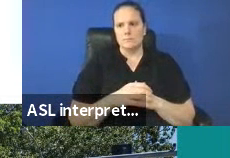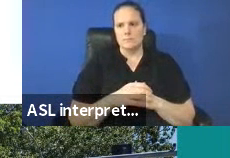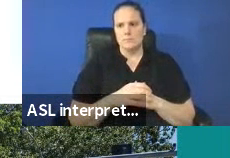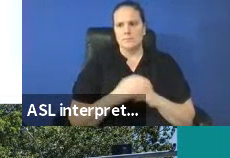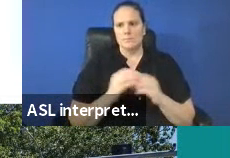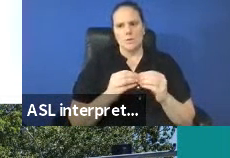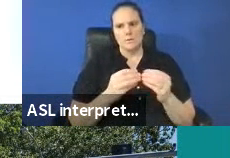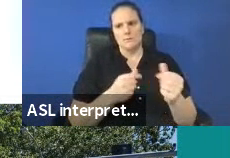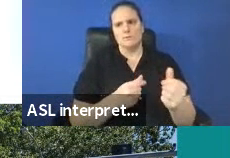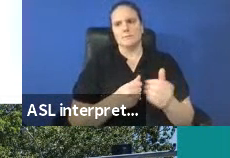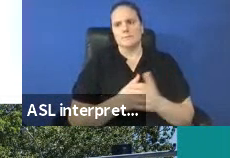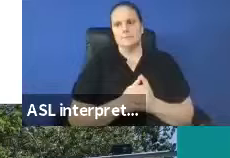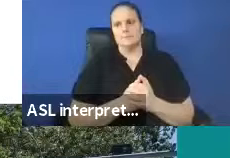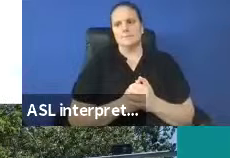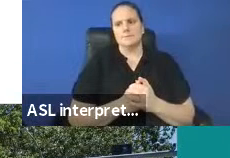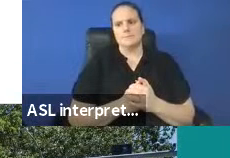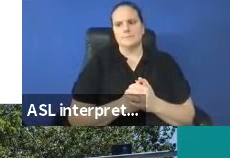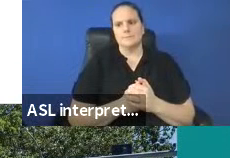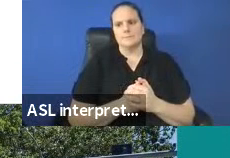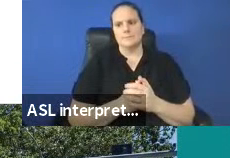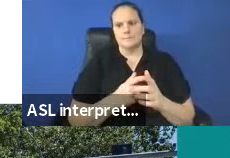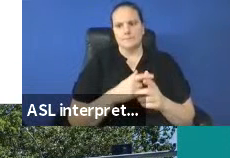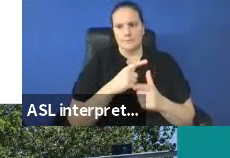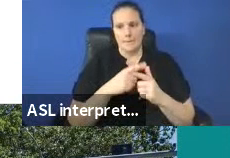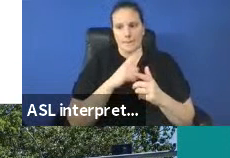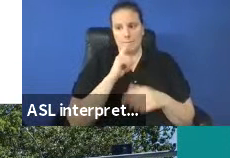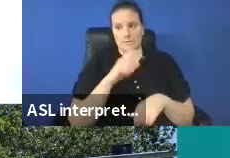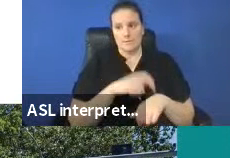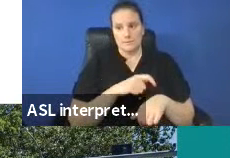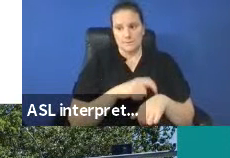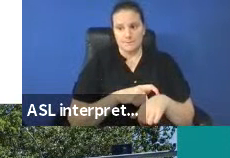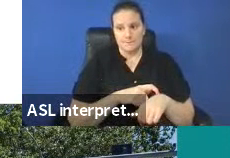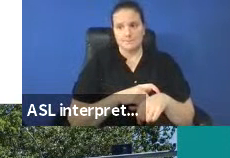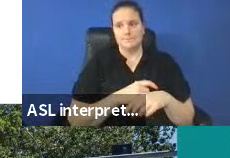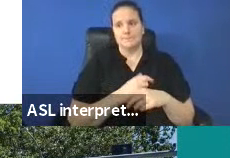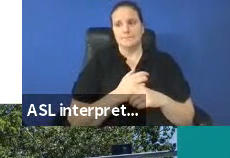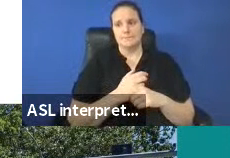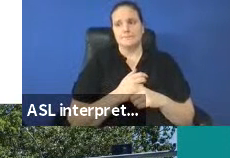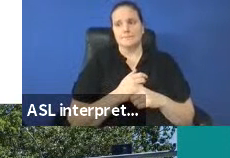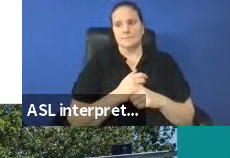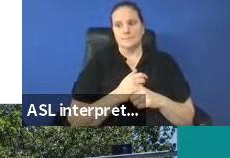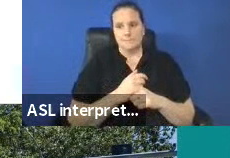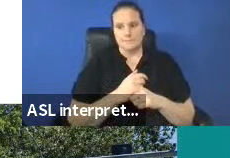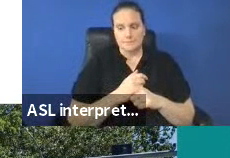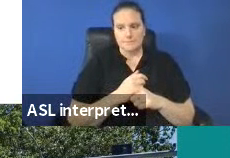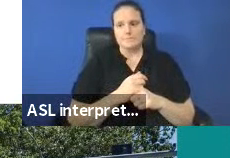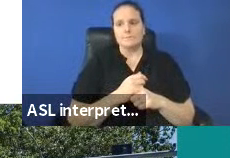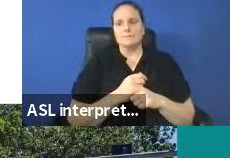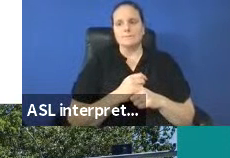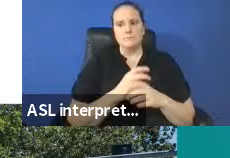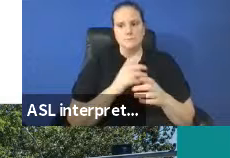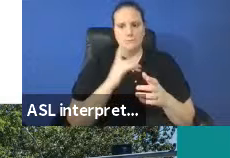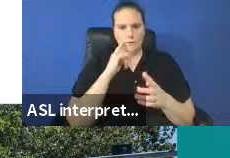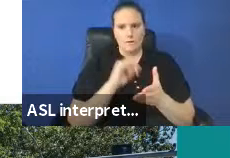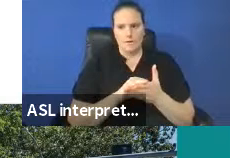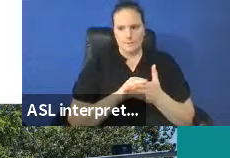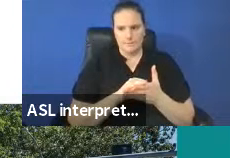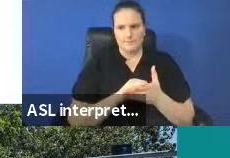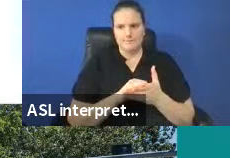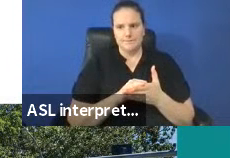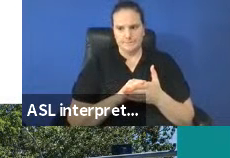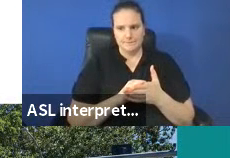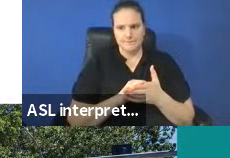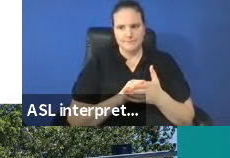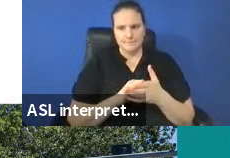efficient. And then real-time travel information. So those readouts that have signs about the next train arriving.